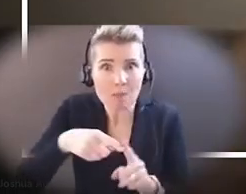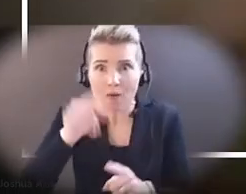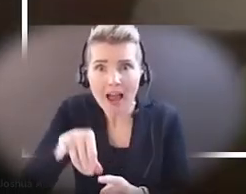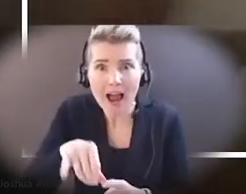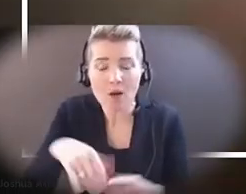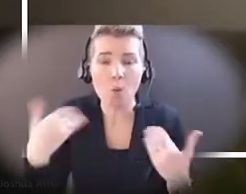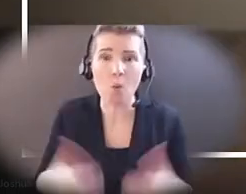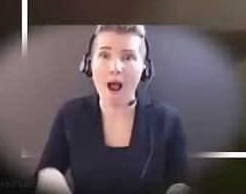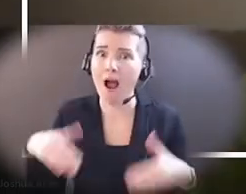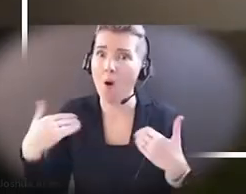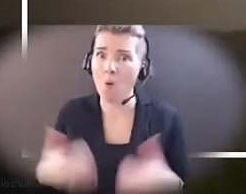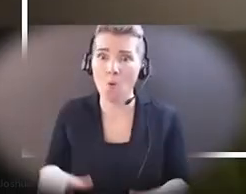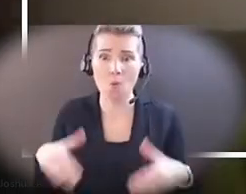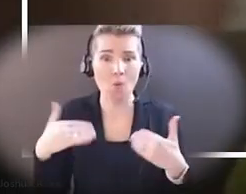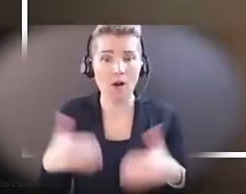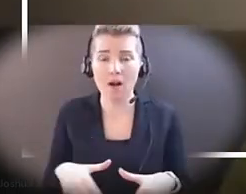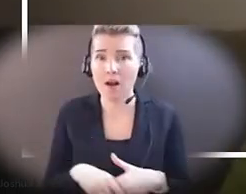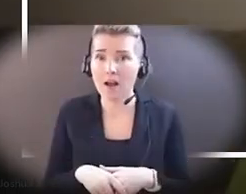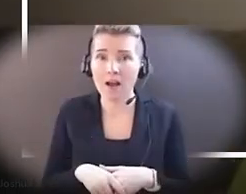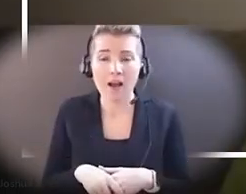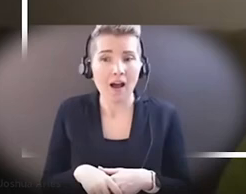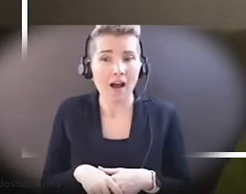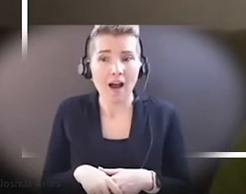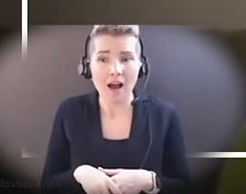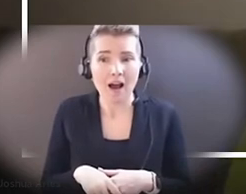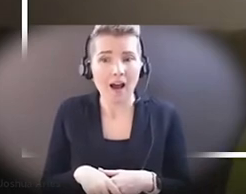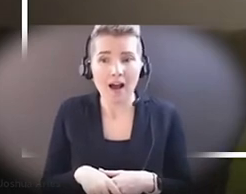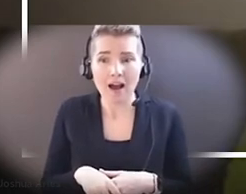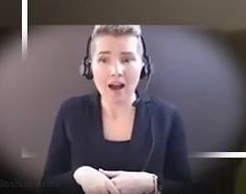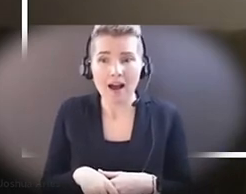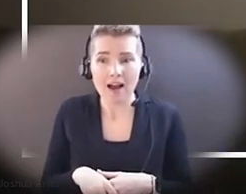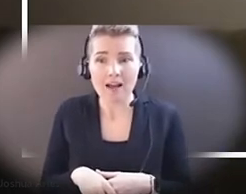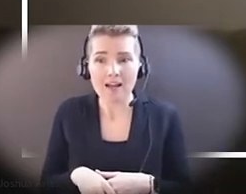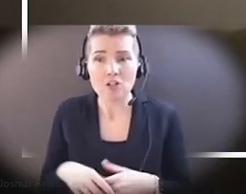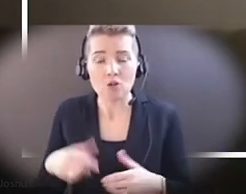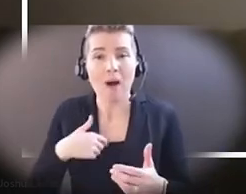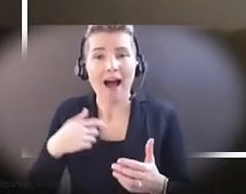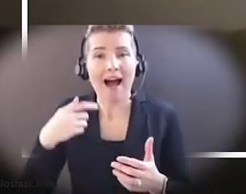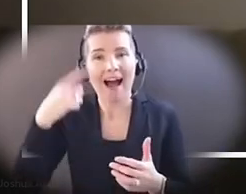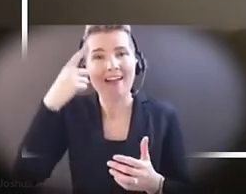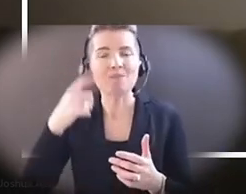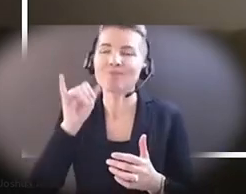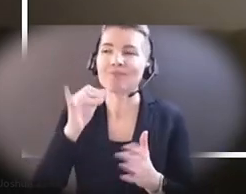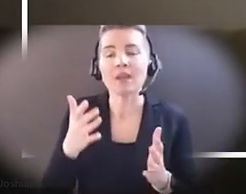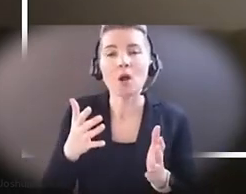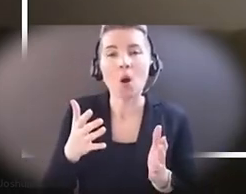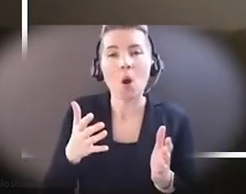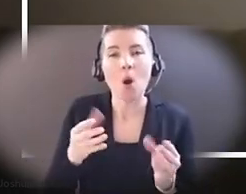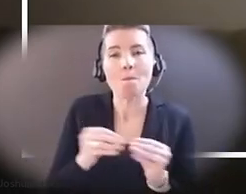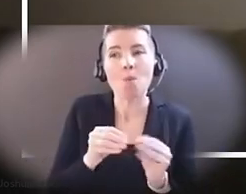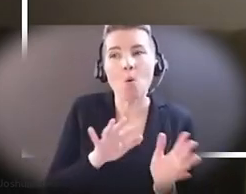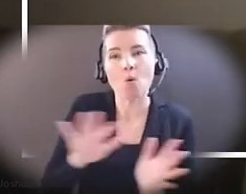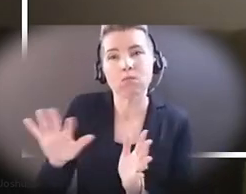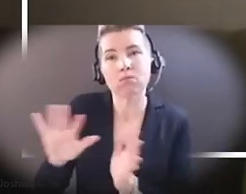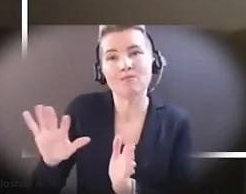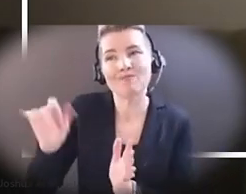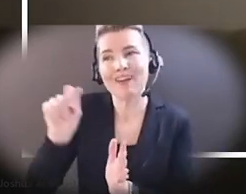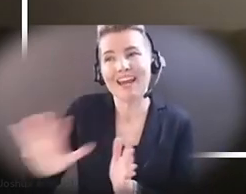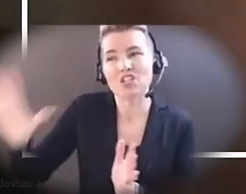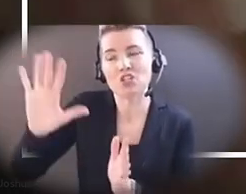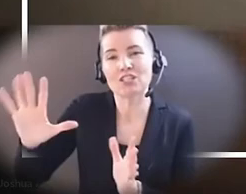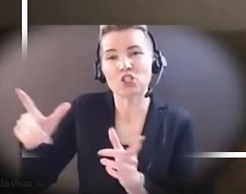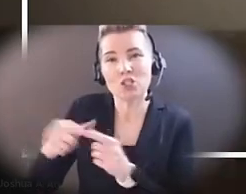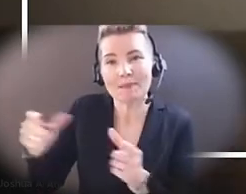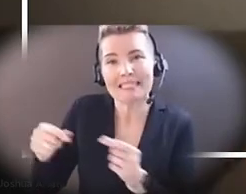a little shift there between, because I think there's definitely more like Japanese culture here, more Asians, I guess,